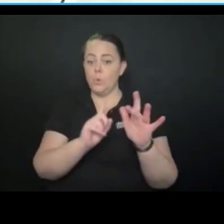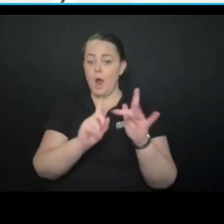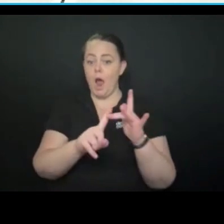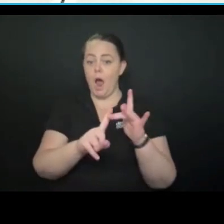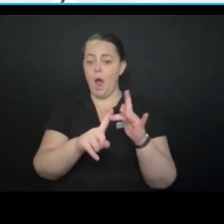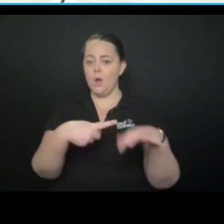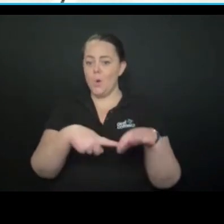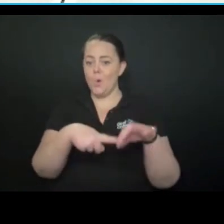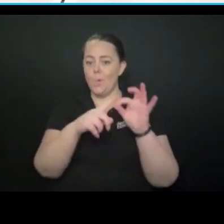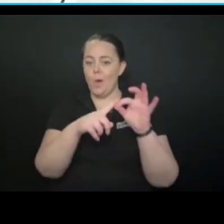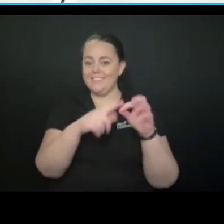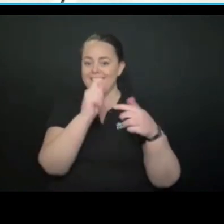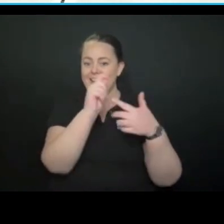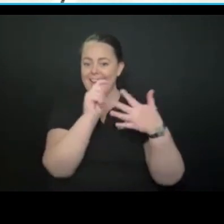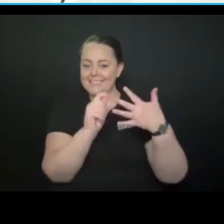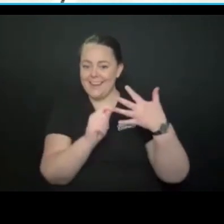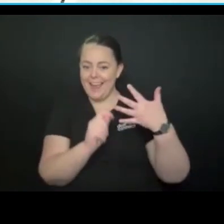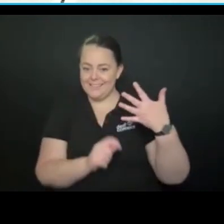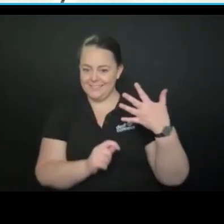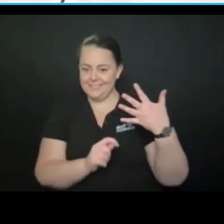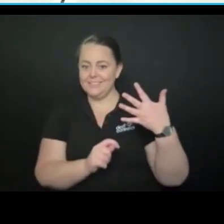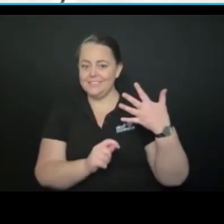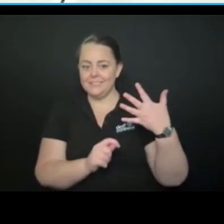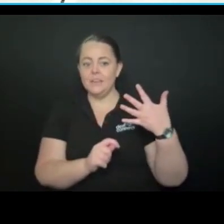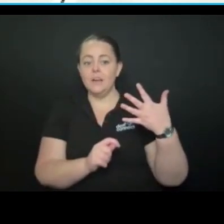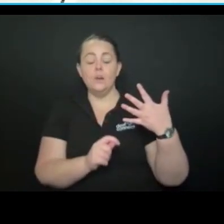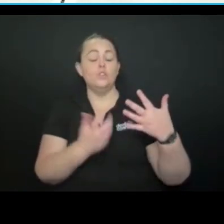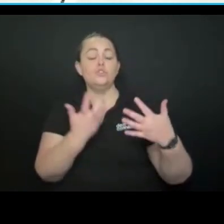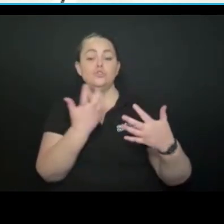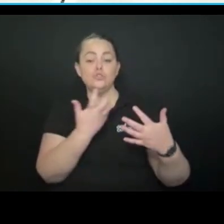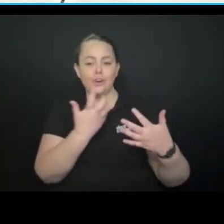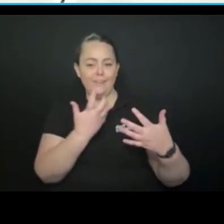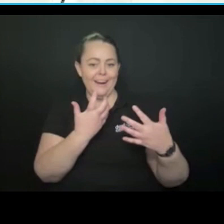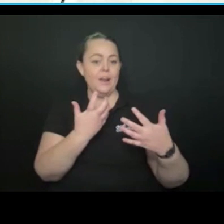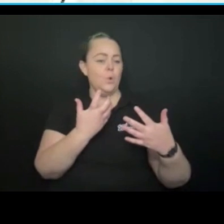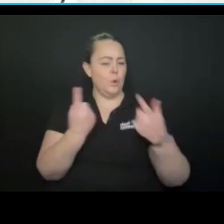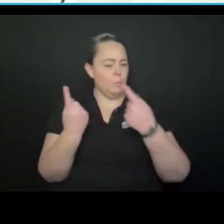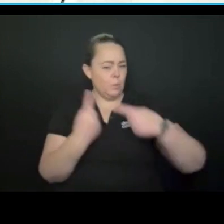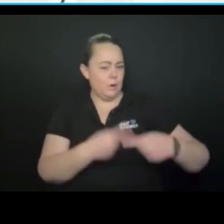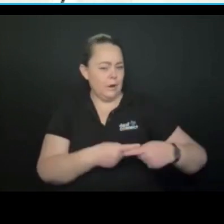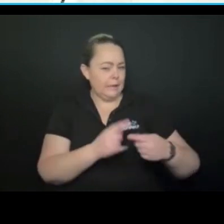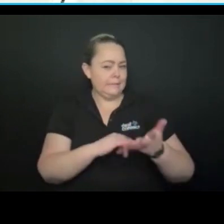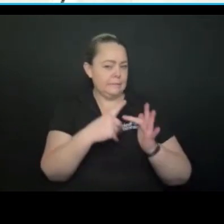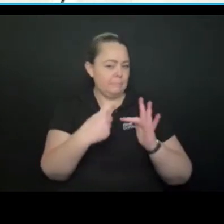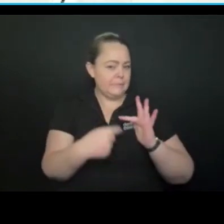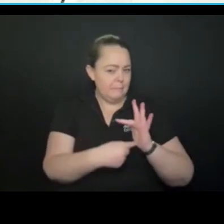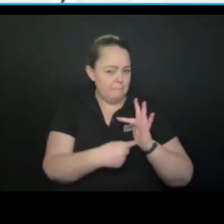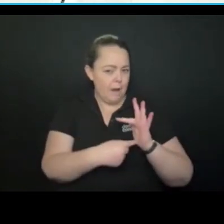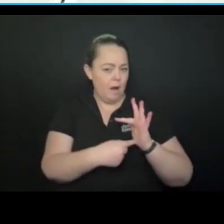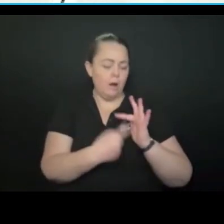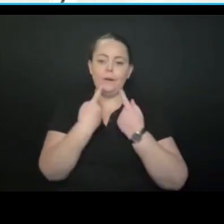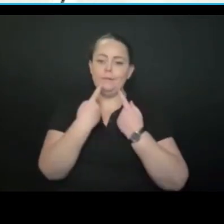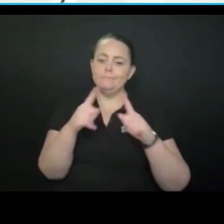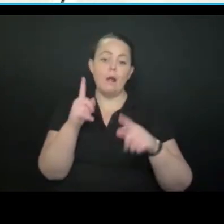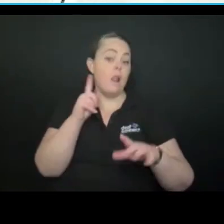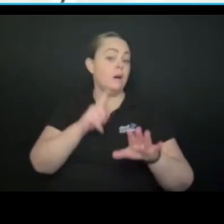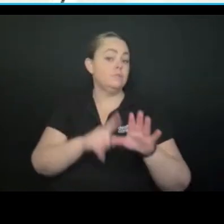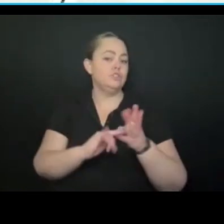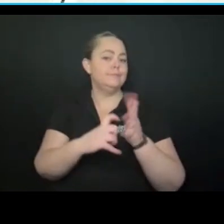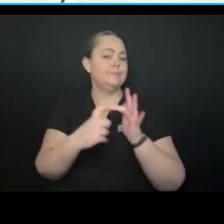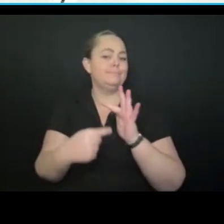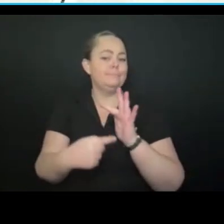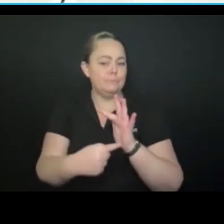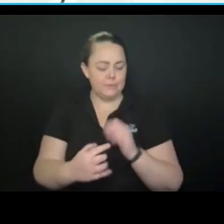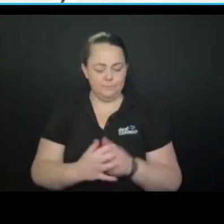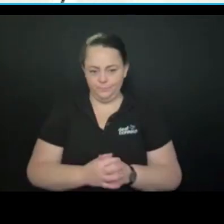in September, which was announced last year. We've encouraged providers to commence collection and recording